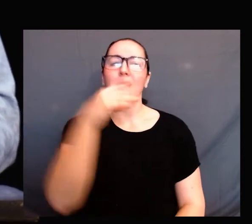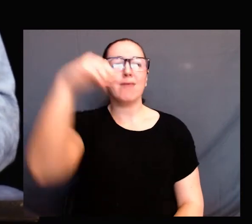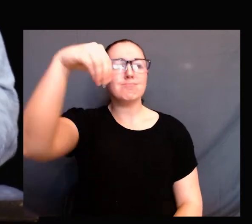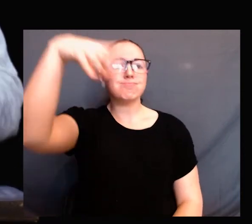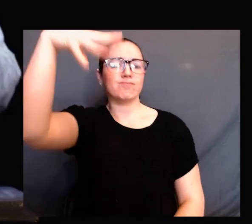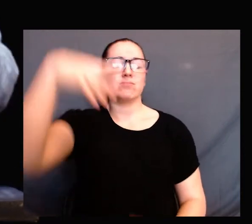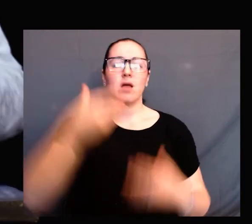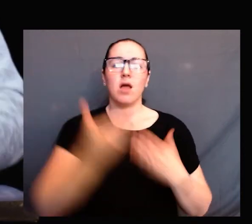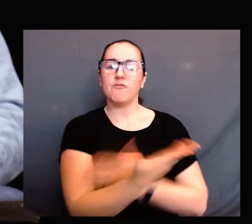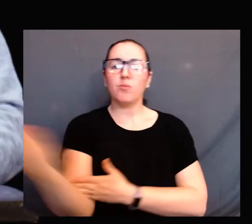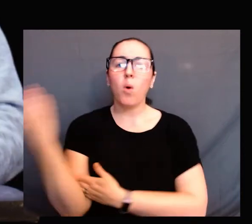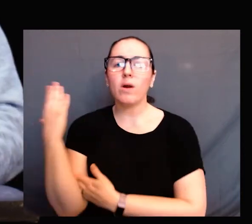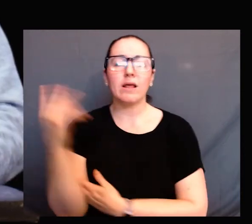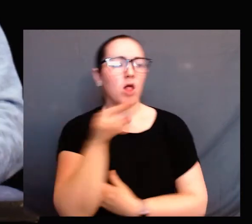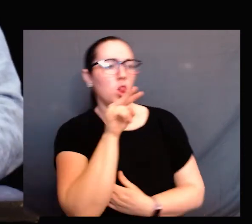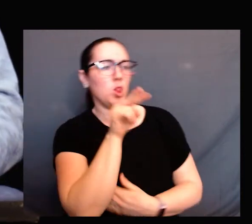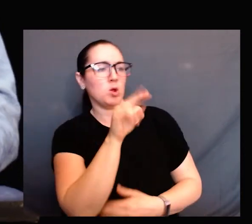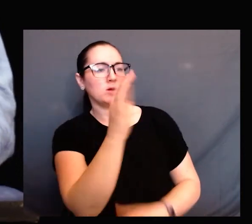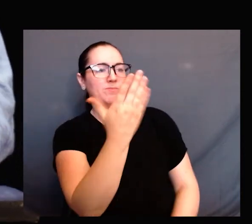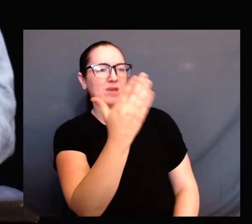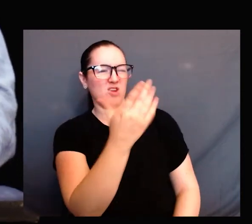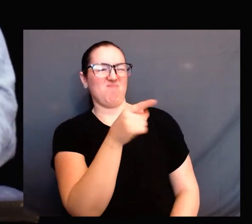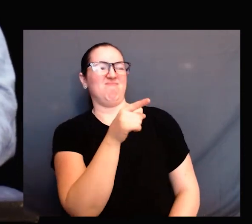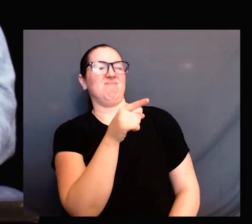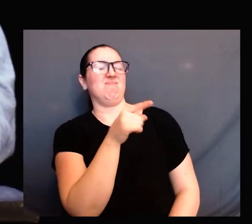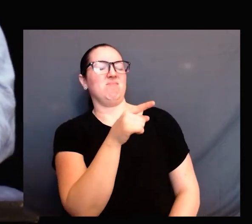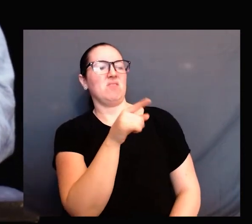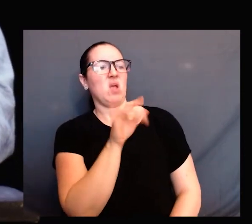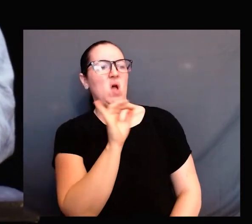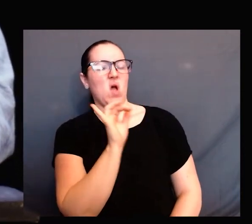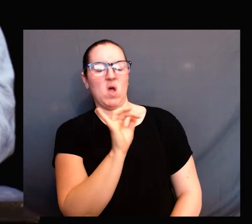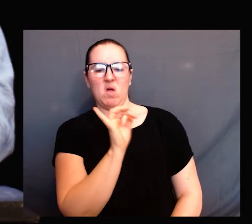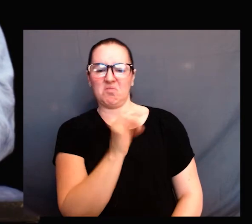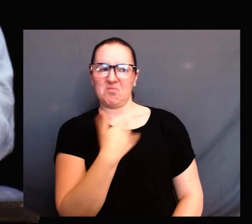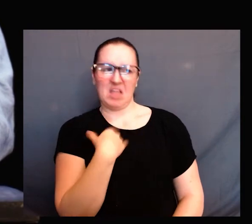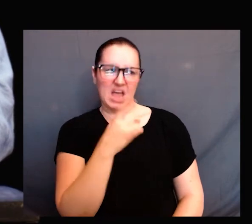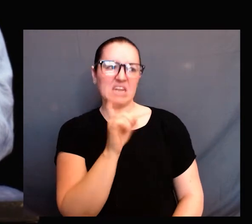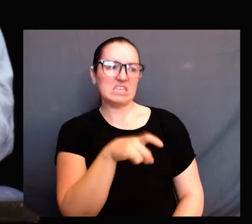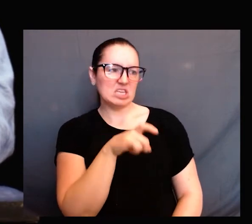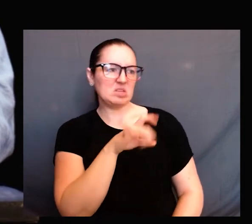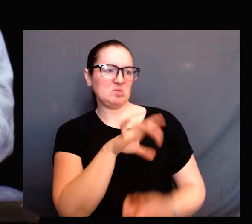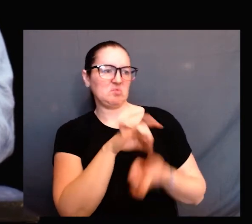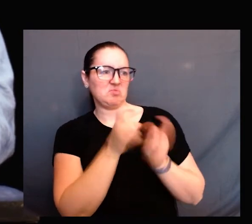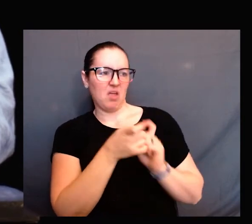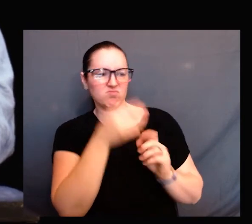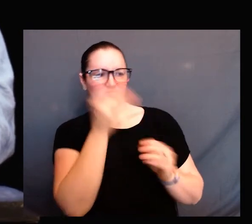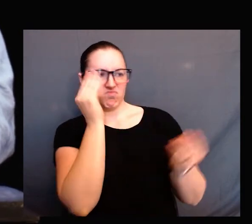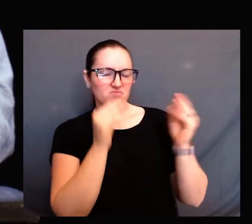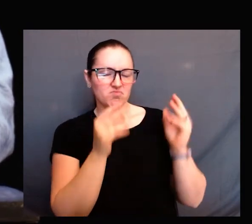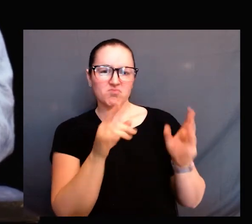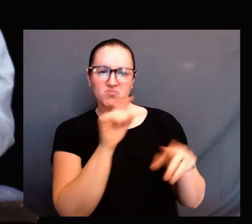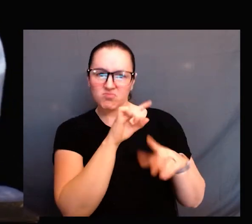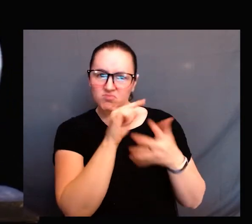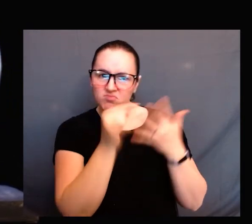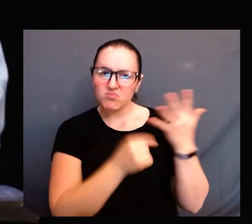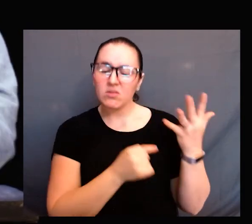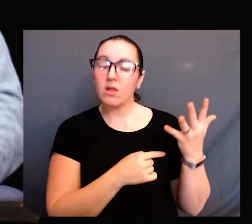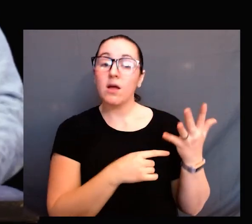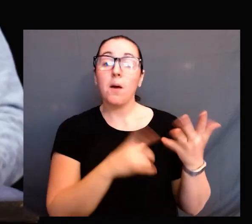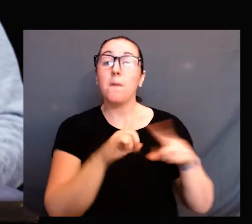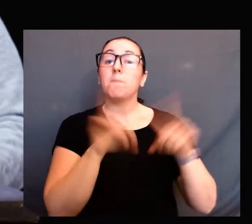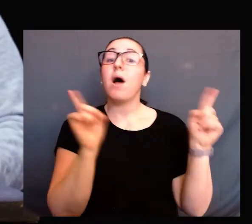light, looking in the mirror and saying, oh, man, I got to do some work here. And